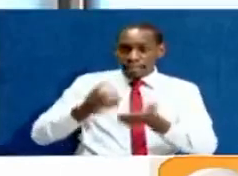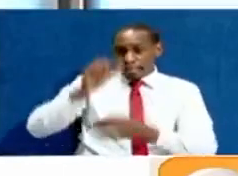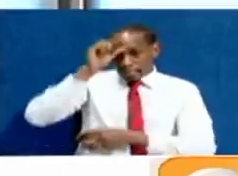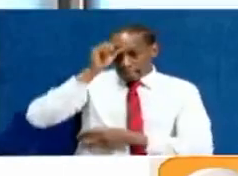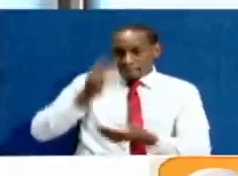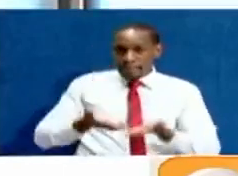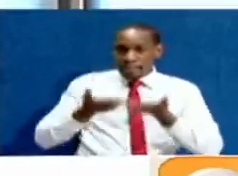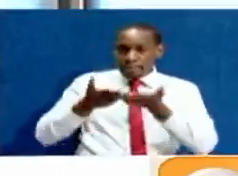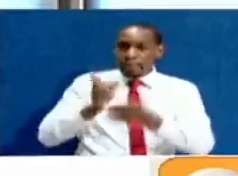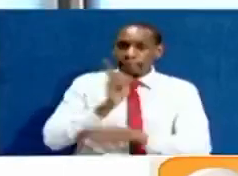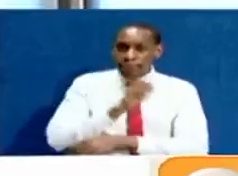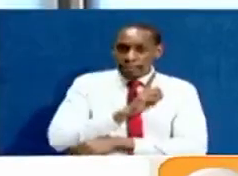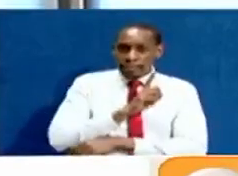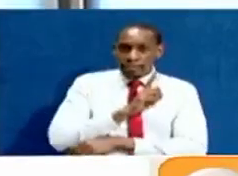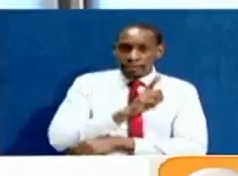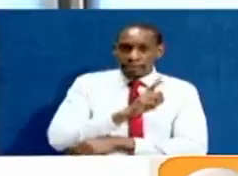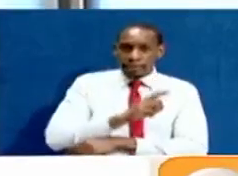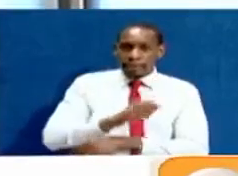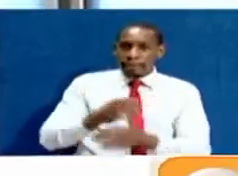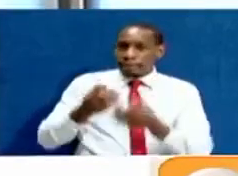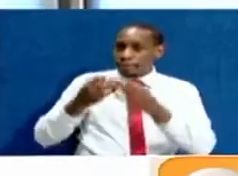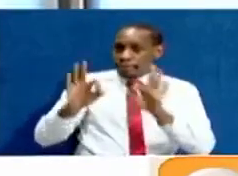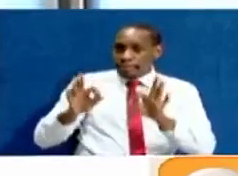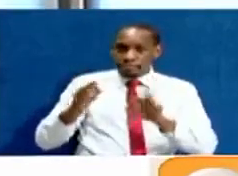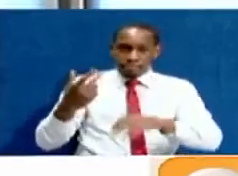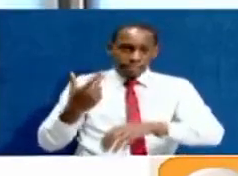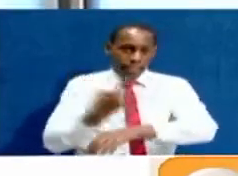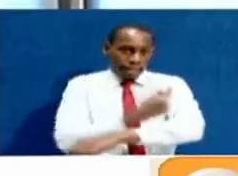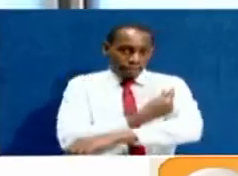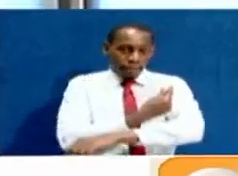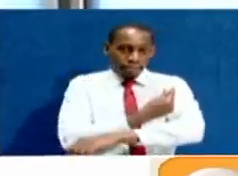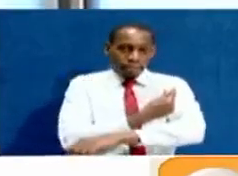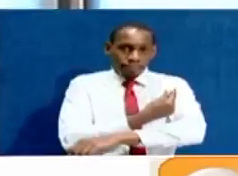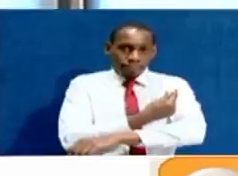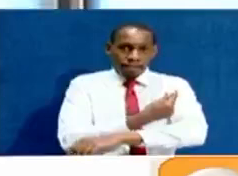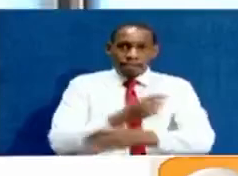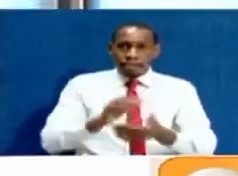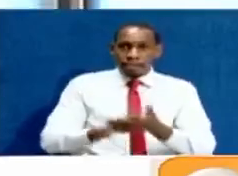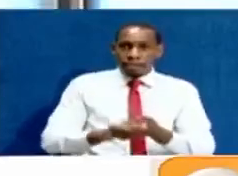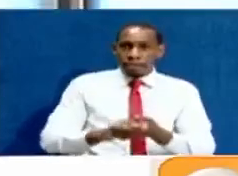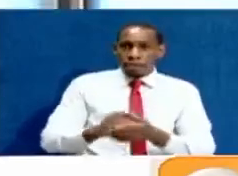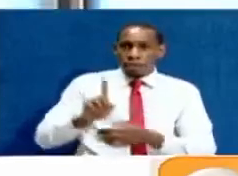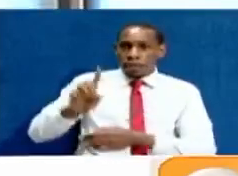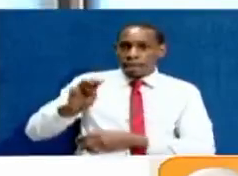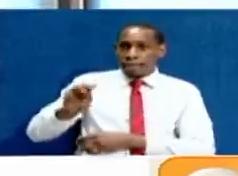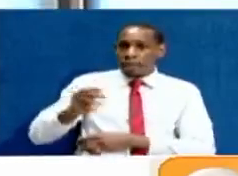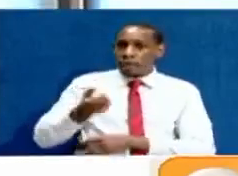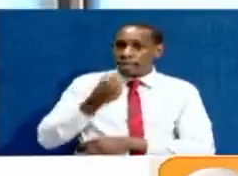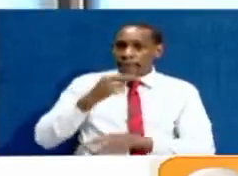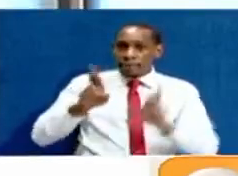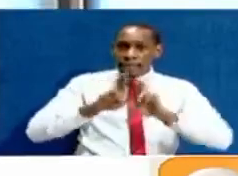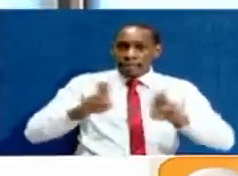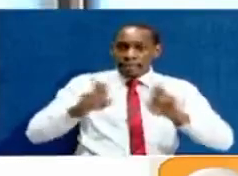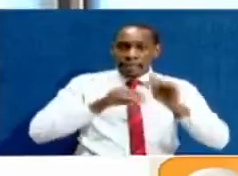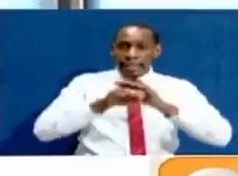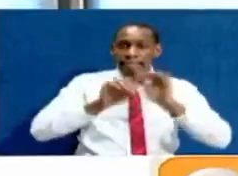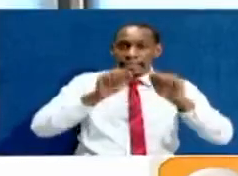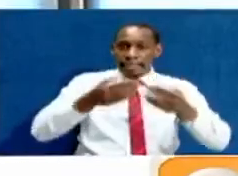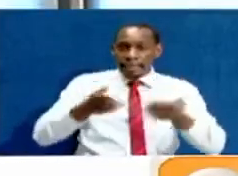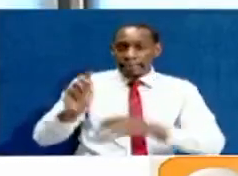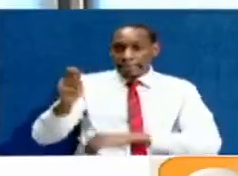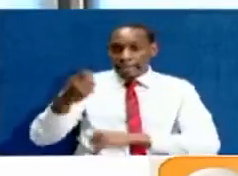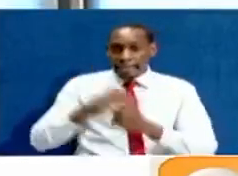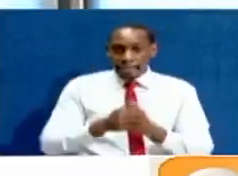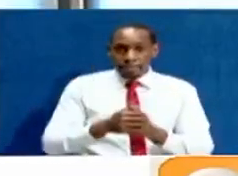government is providing for free the AstraZeneca vaccine with 1 million doses already available in the